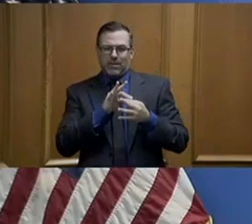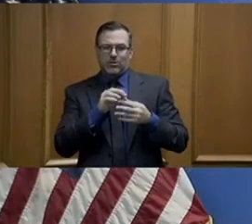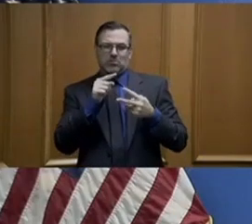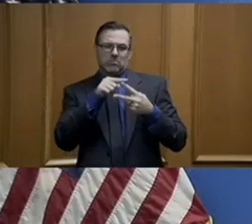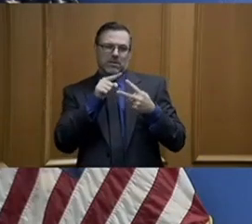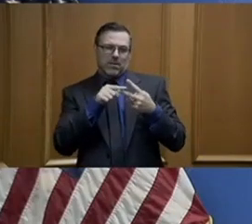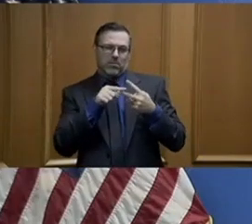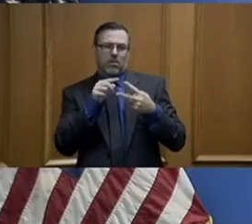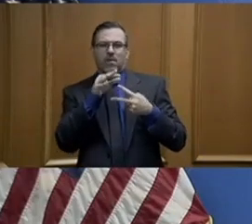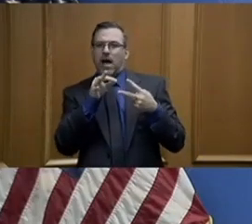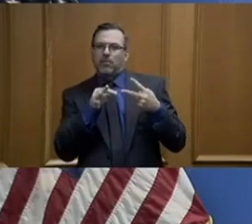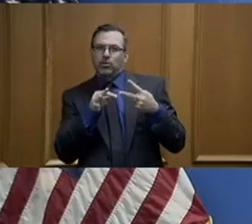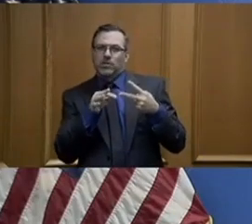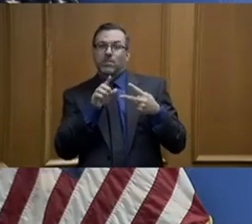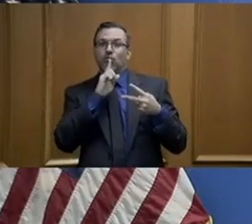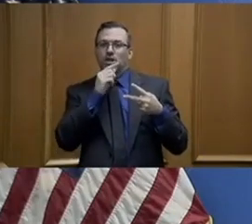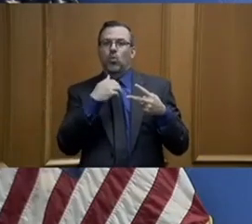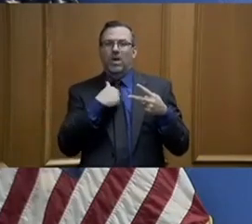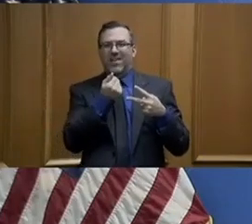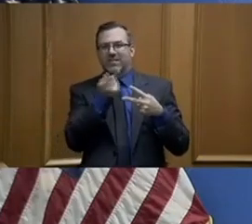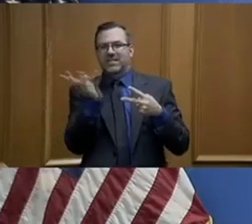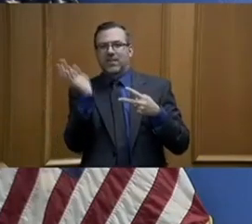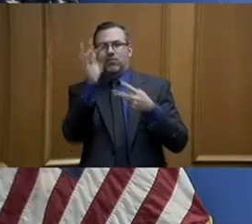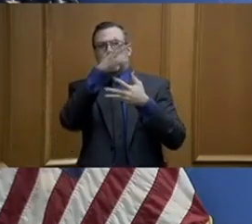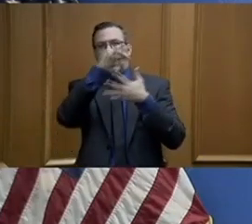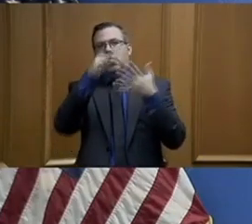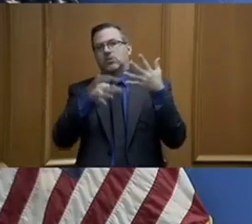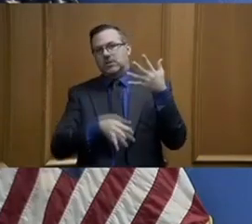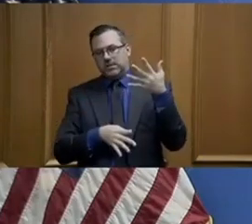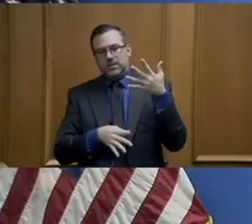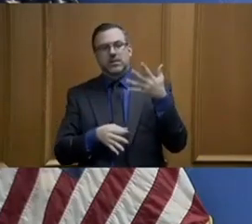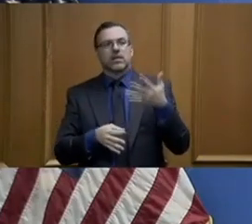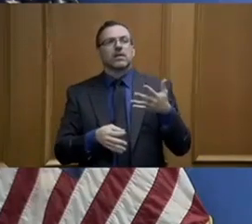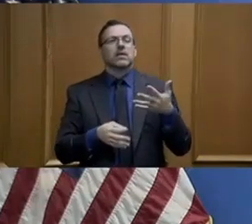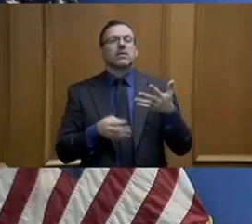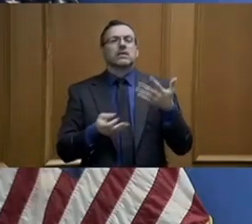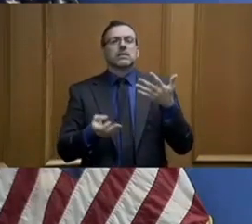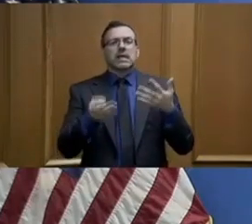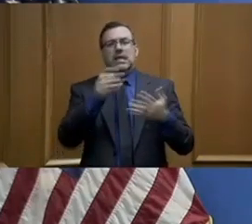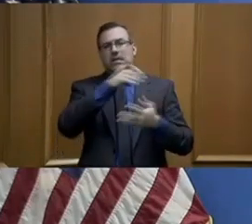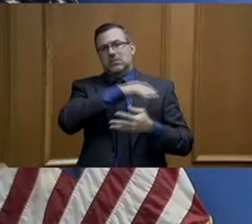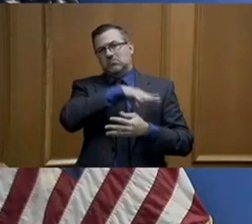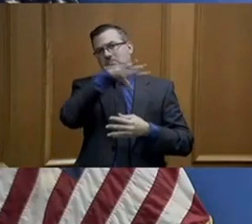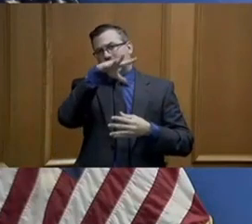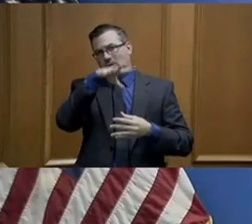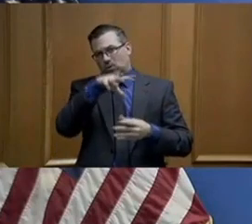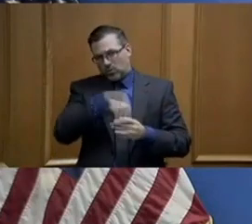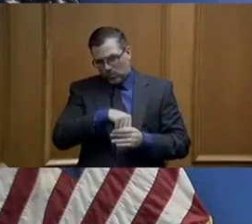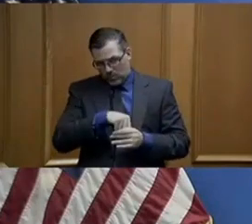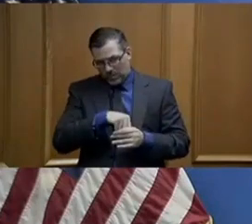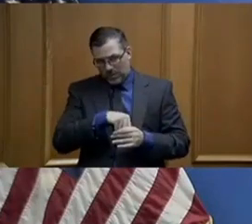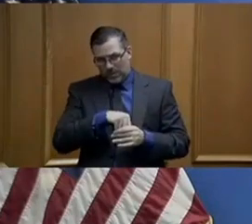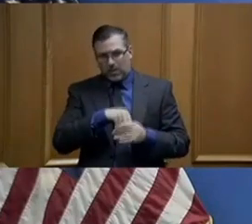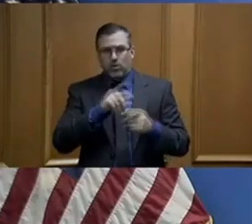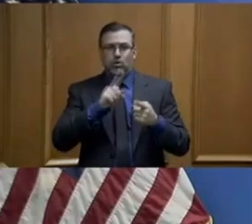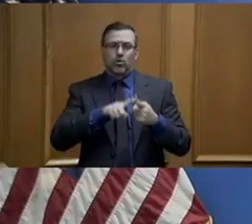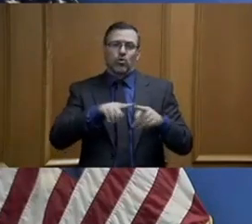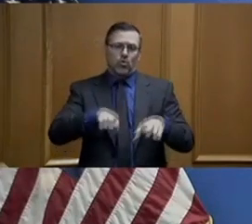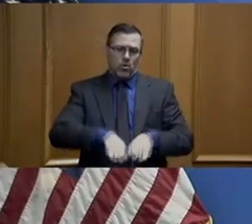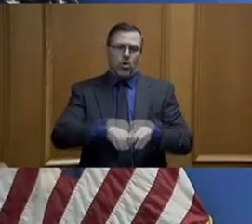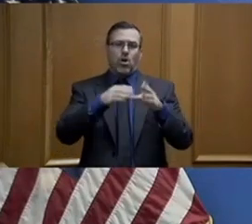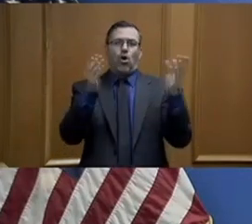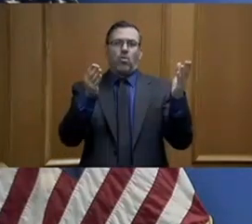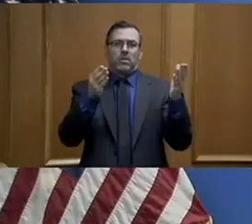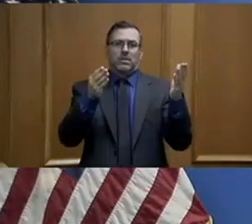number of options that might be a part of and might be the first step to a reboot. And